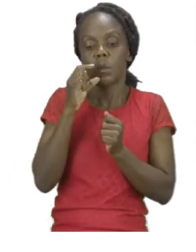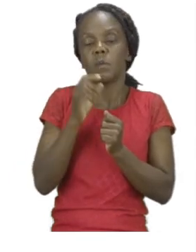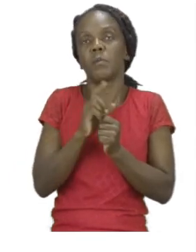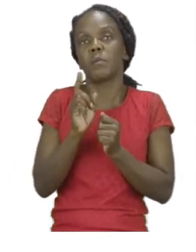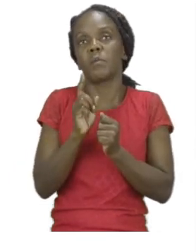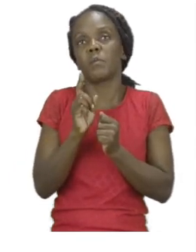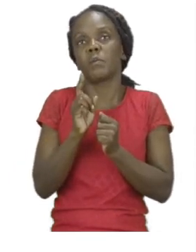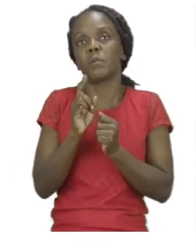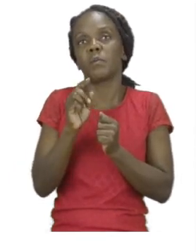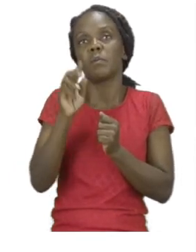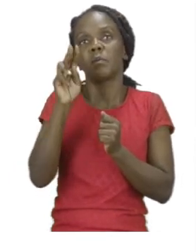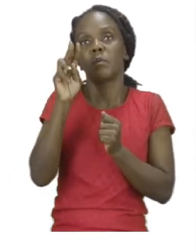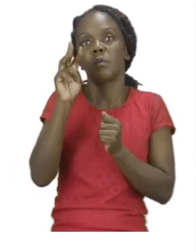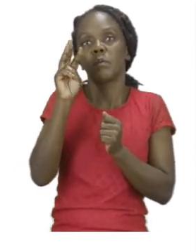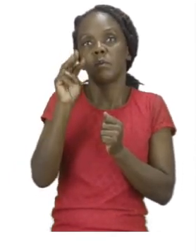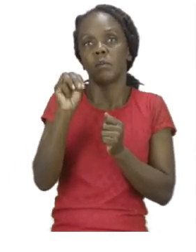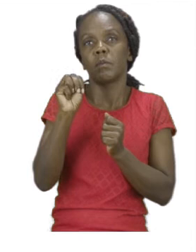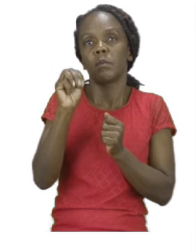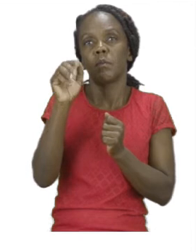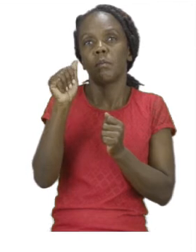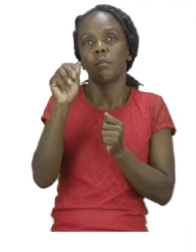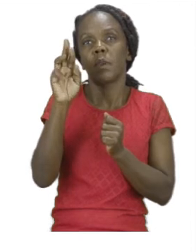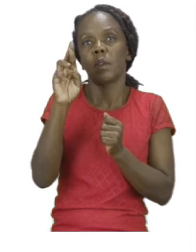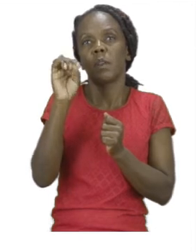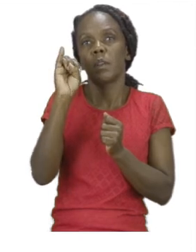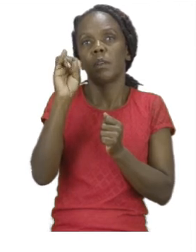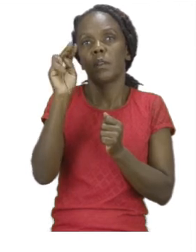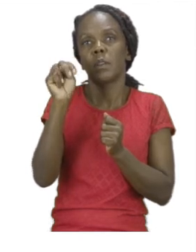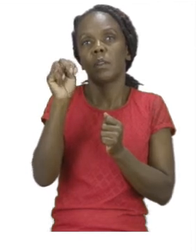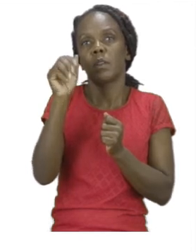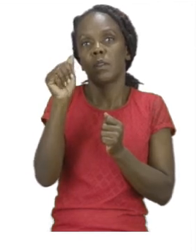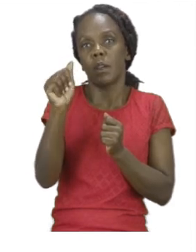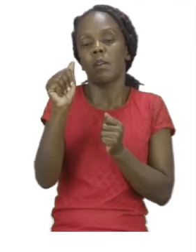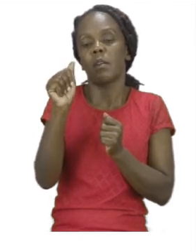name? Well, her name is Marina.